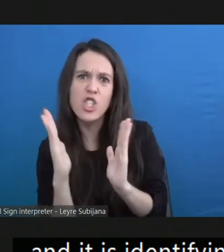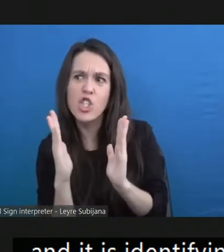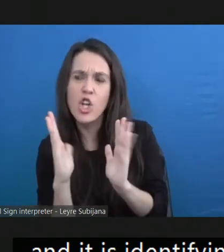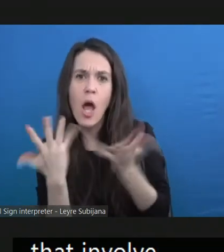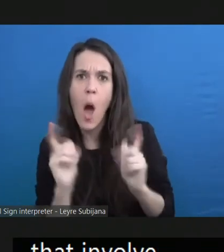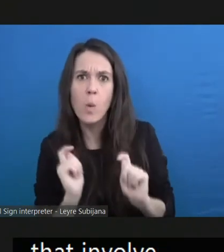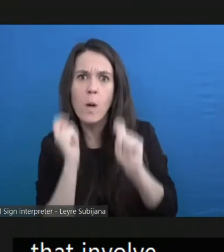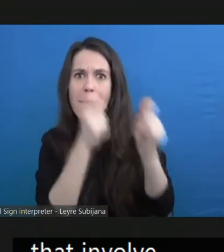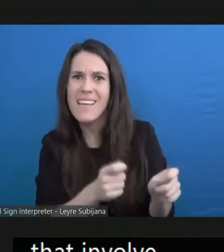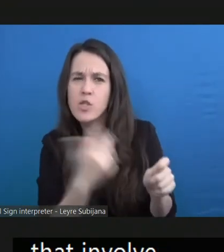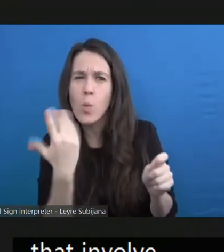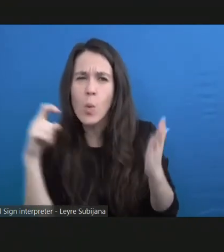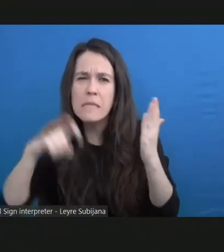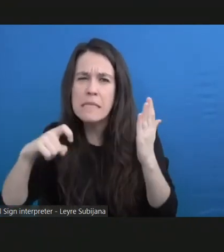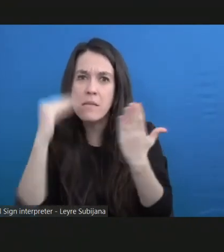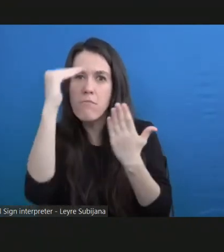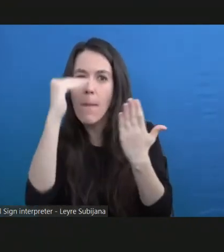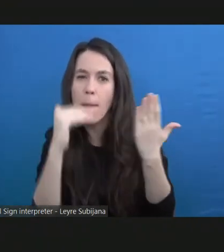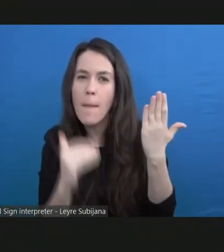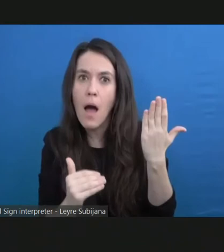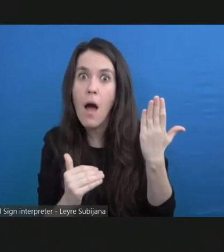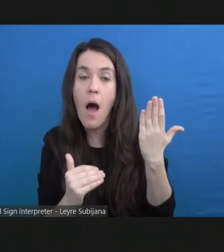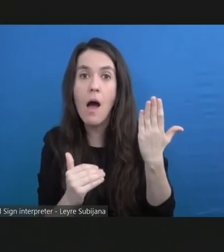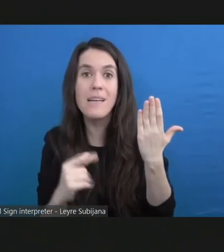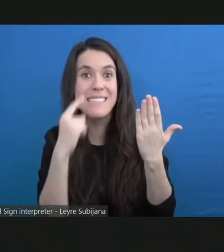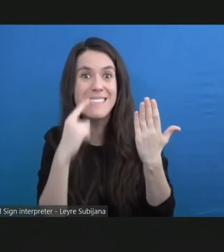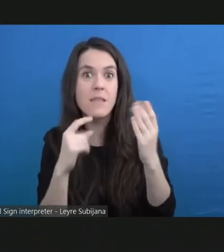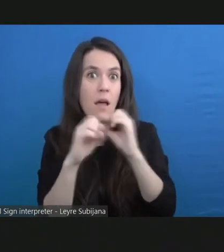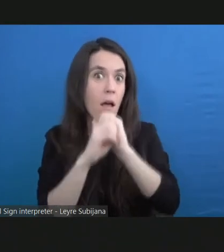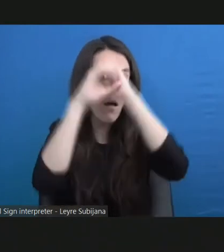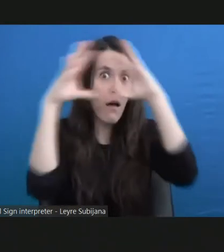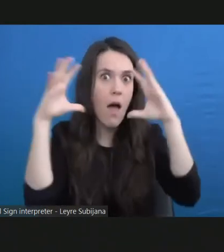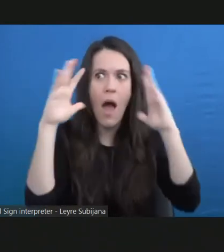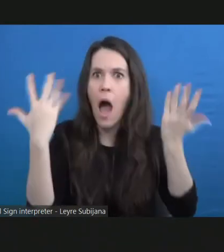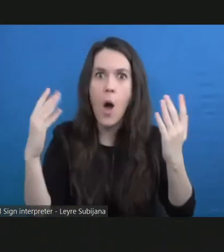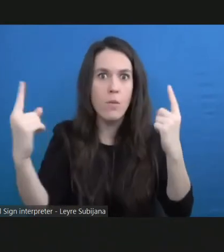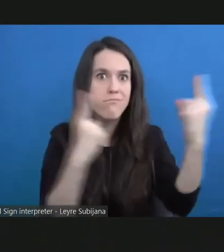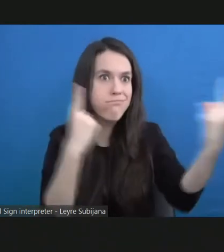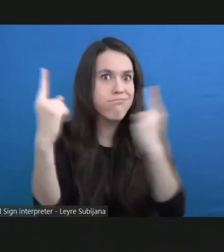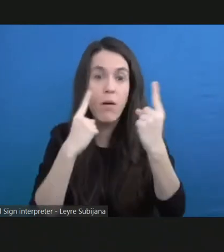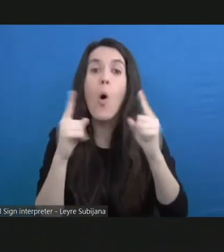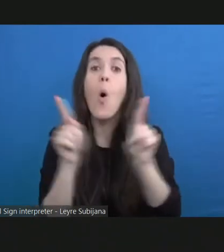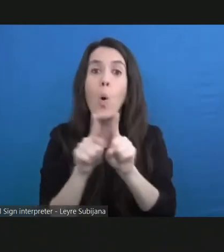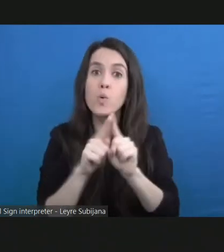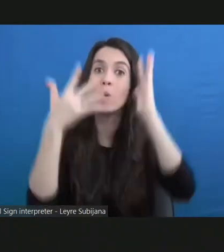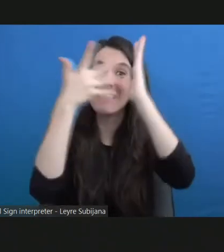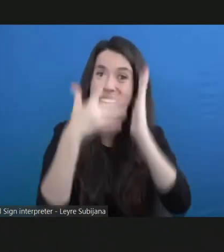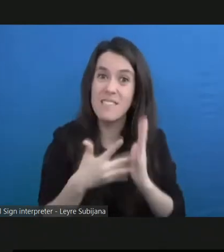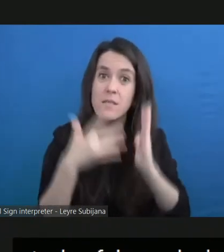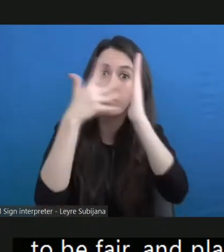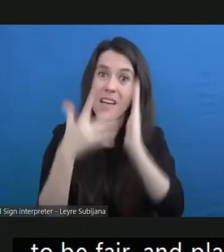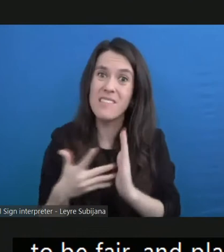fair, plan for outliers, test for model bias and